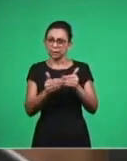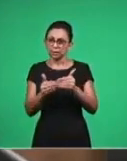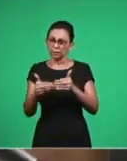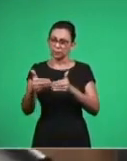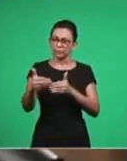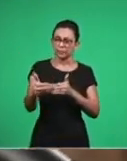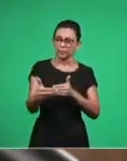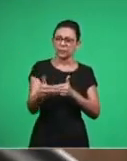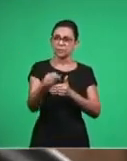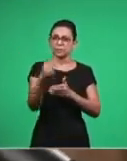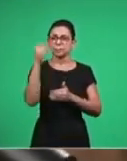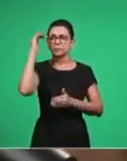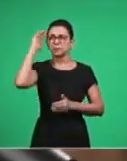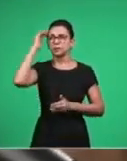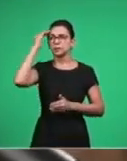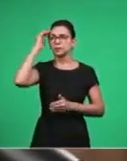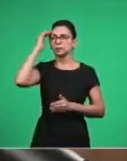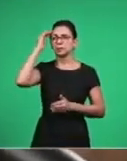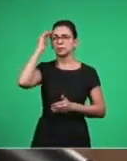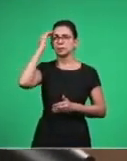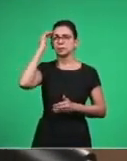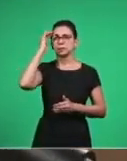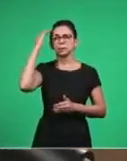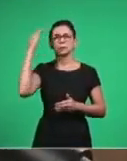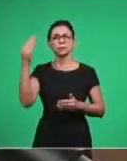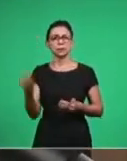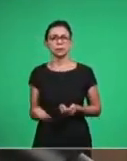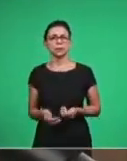That flesh had to die, man had to die.